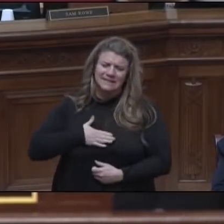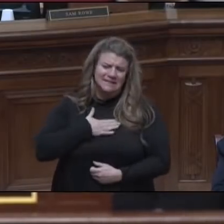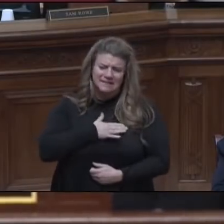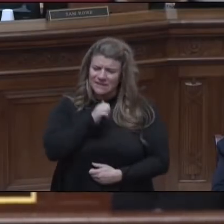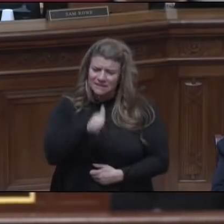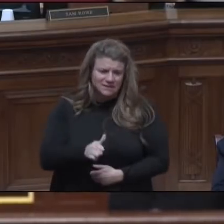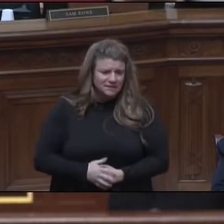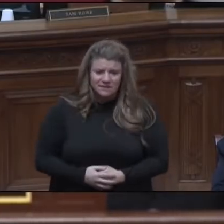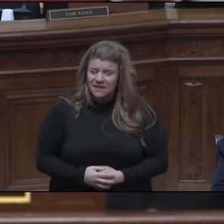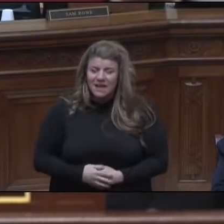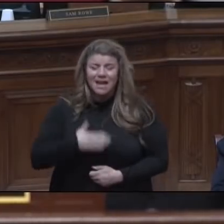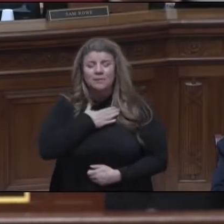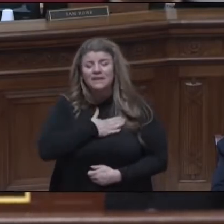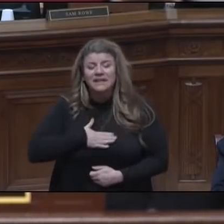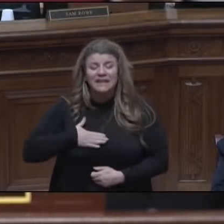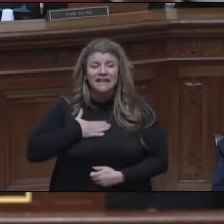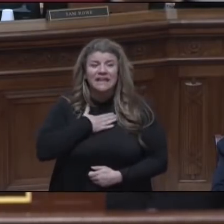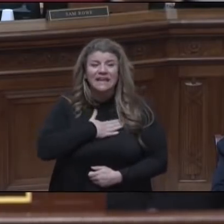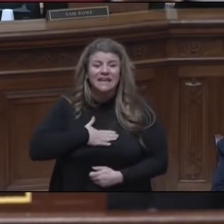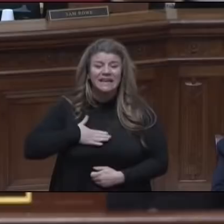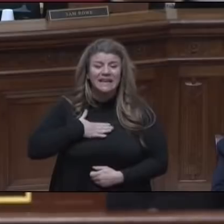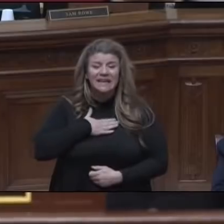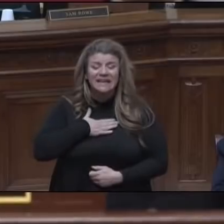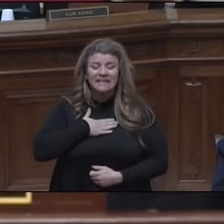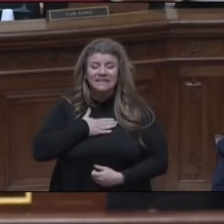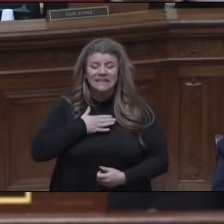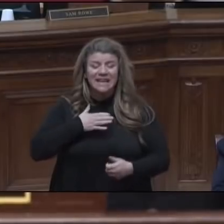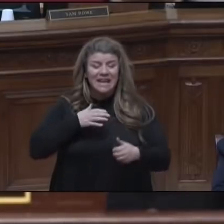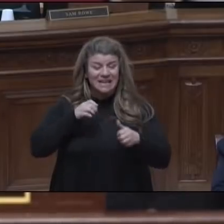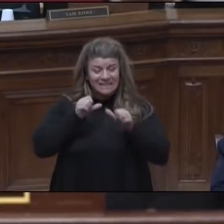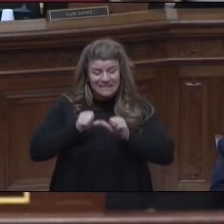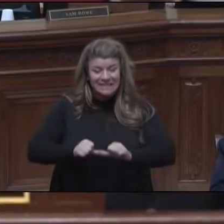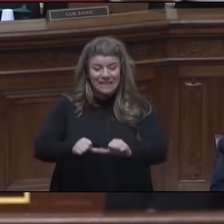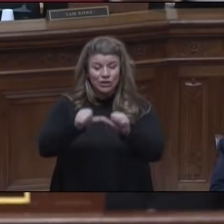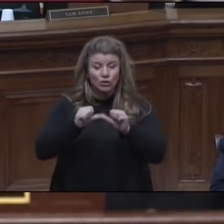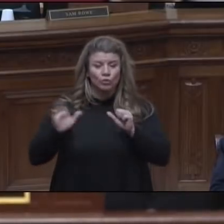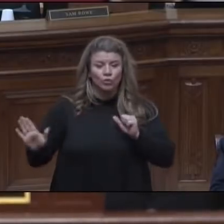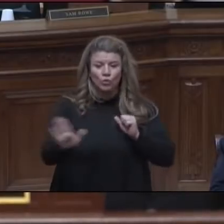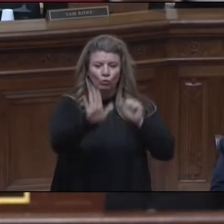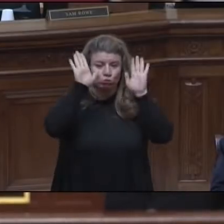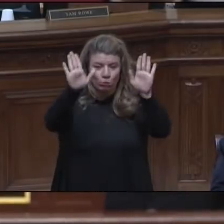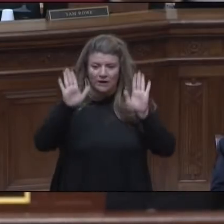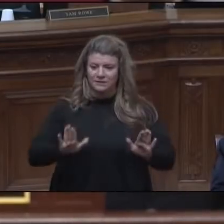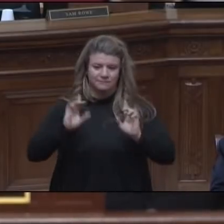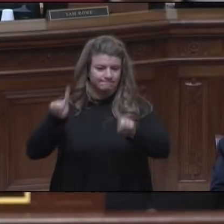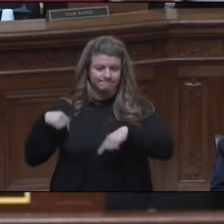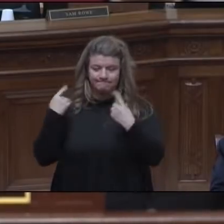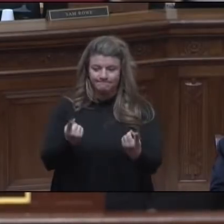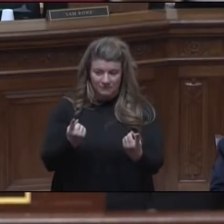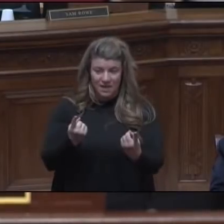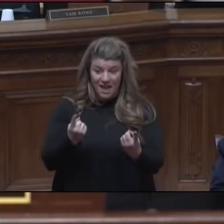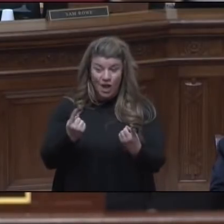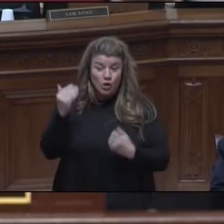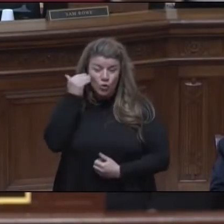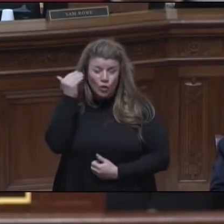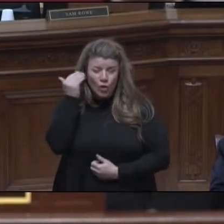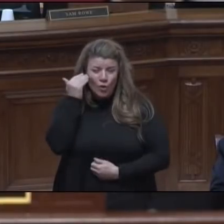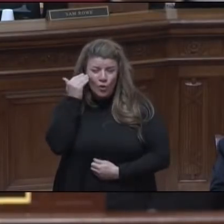Please be as staunch and great as you are all the time. You